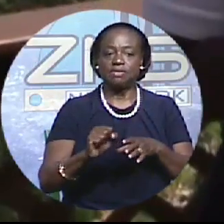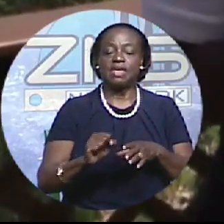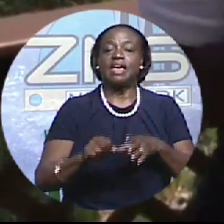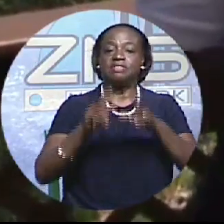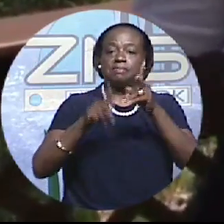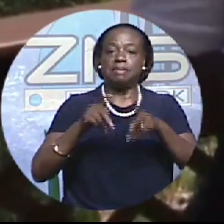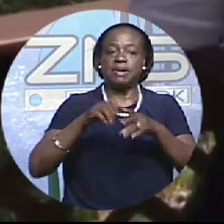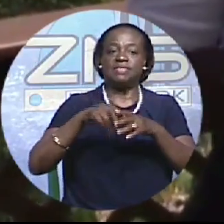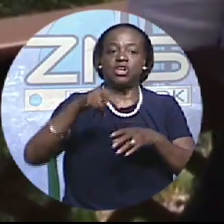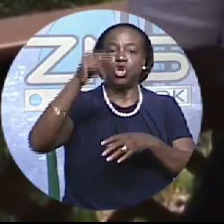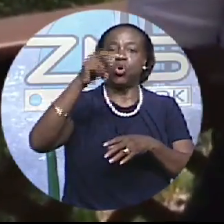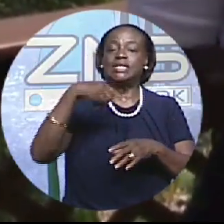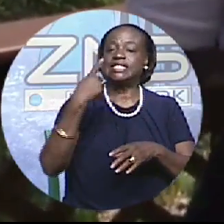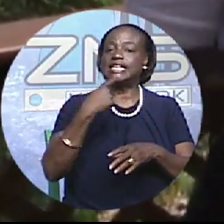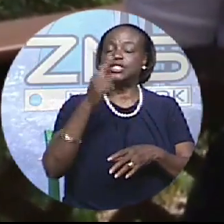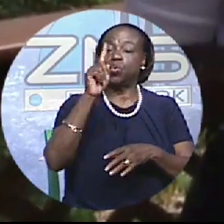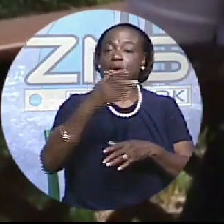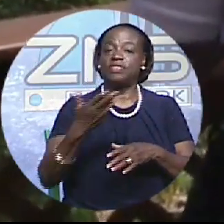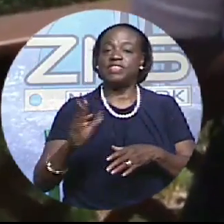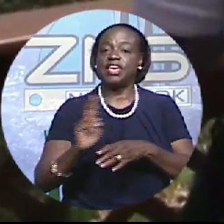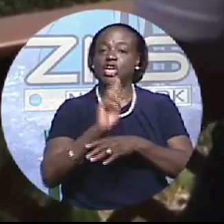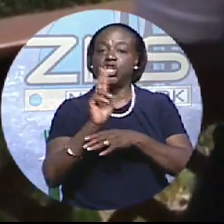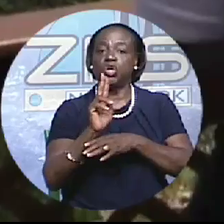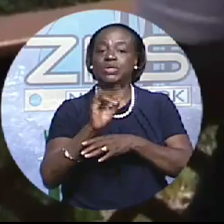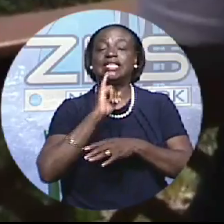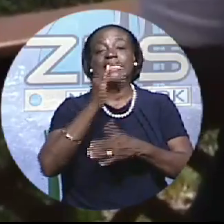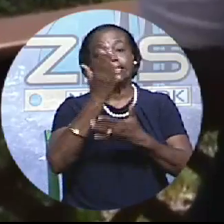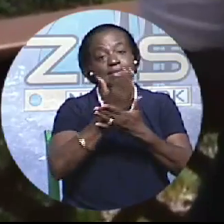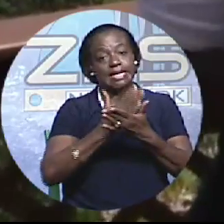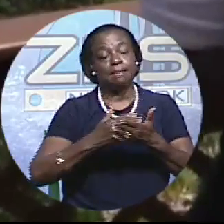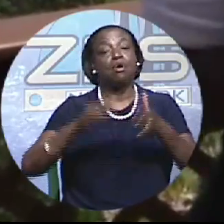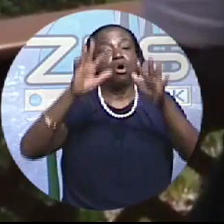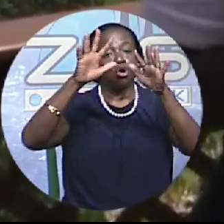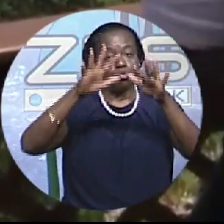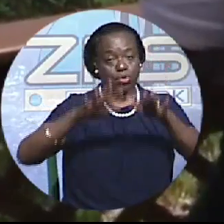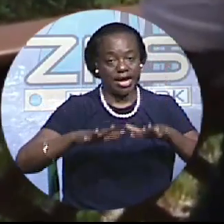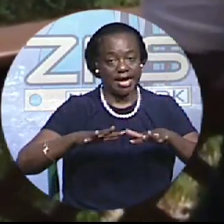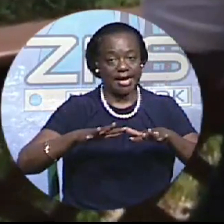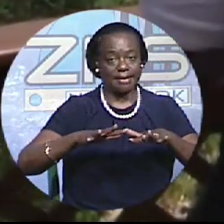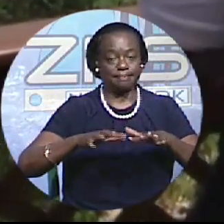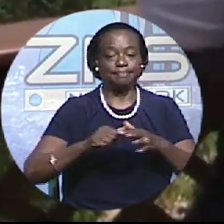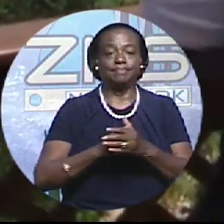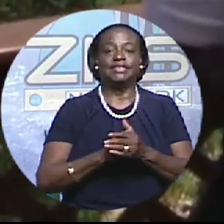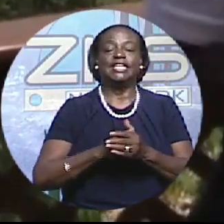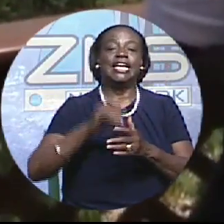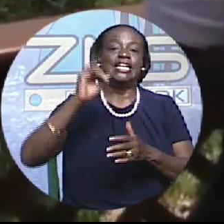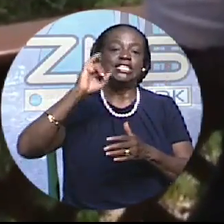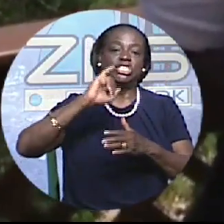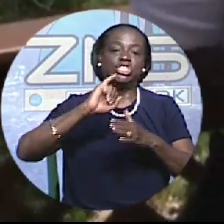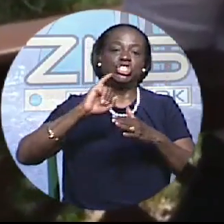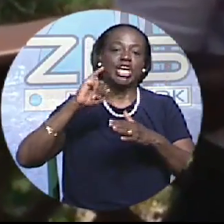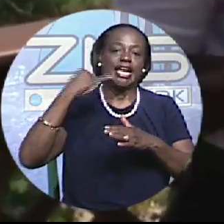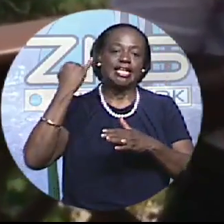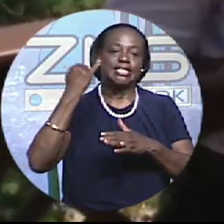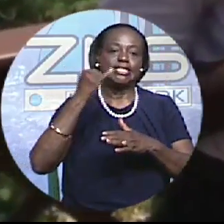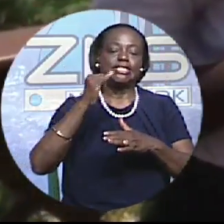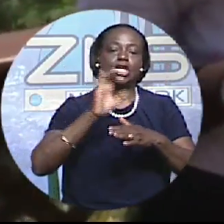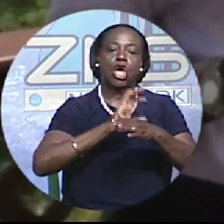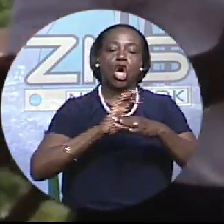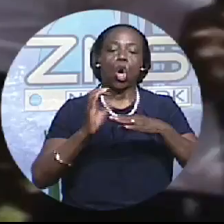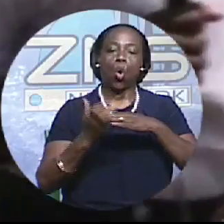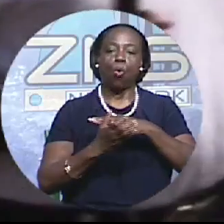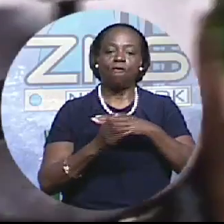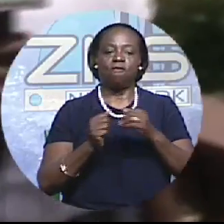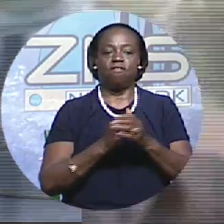they could use from Tropical Storm Erica would be some rain. Reporting from Shanna's Cove, Jimmy Swain for ZNS